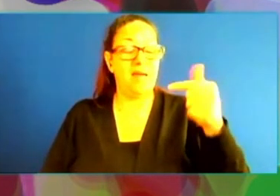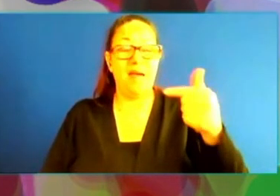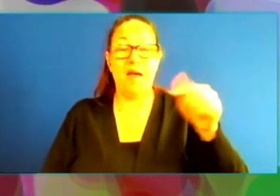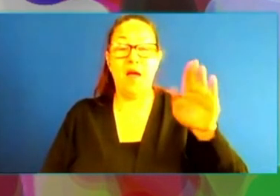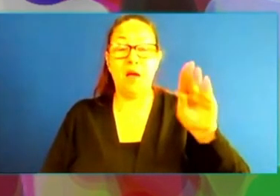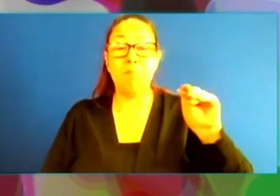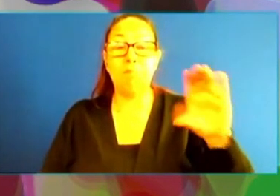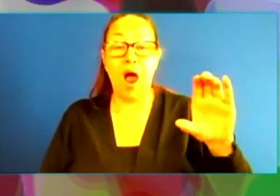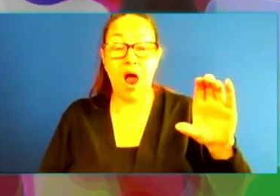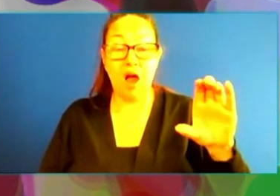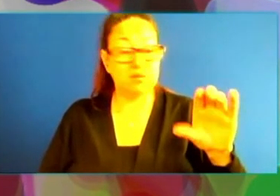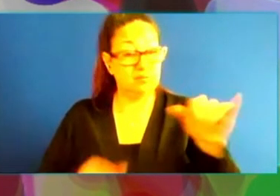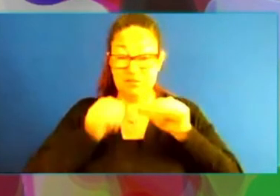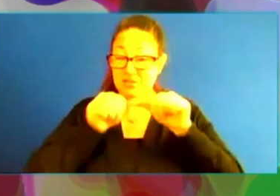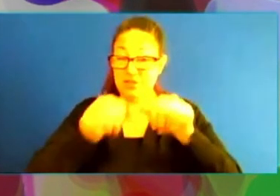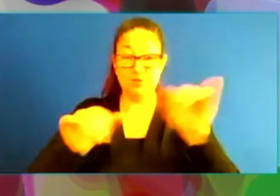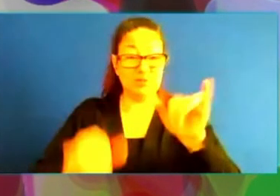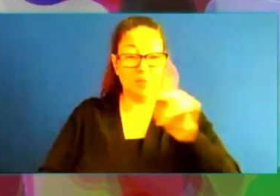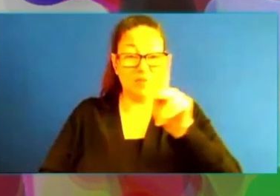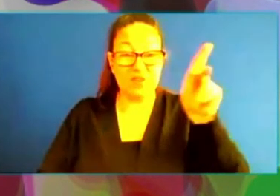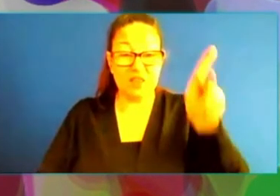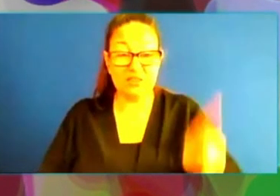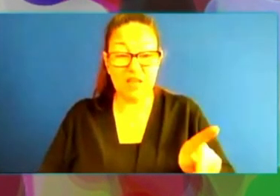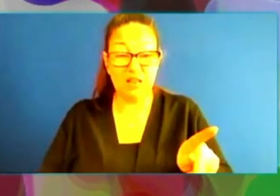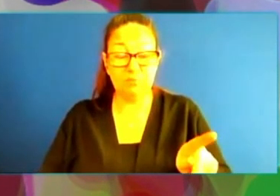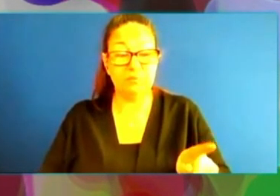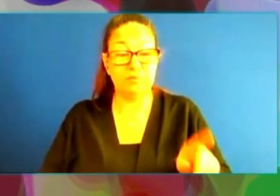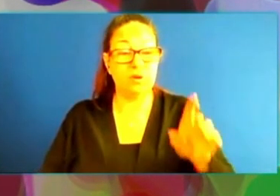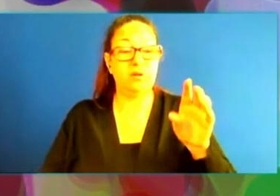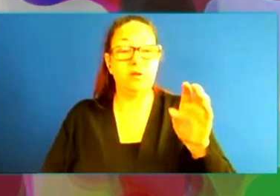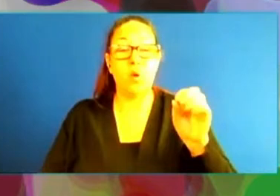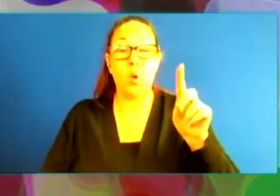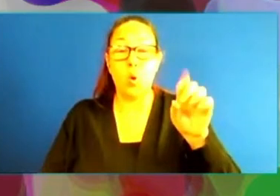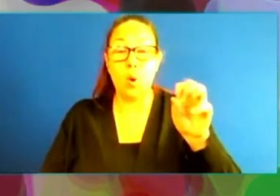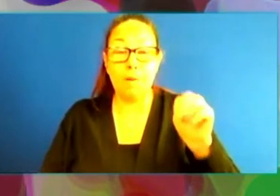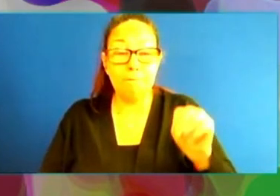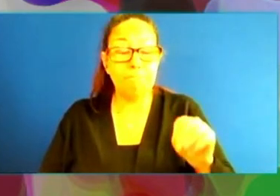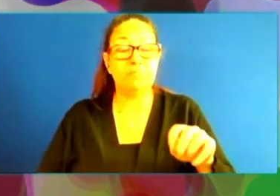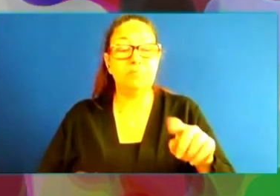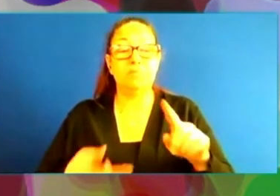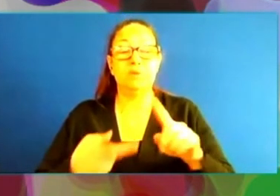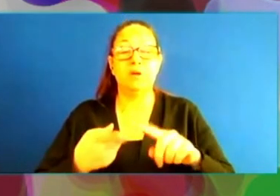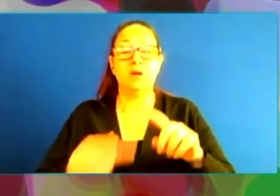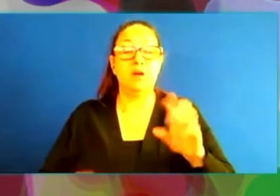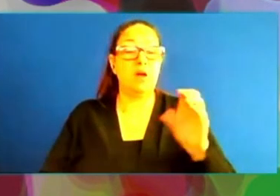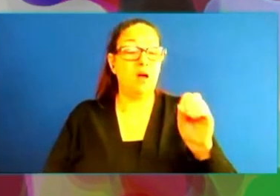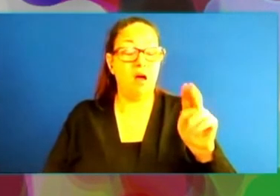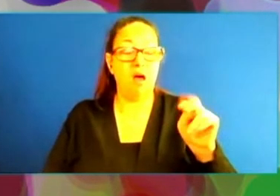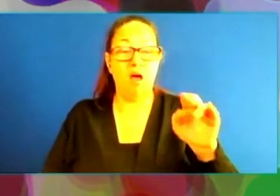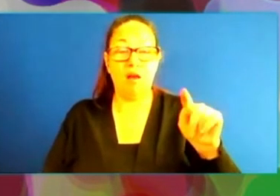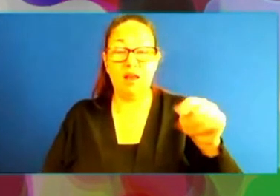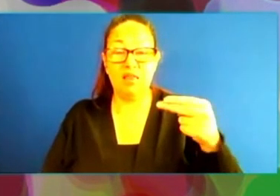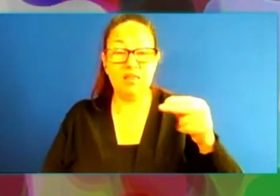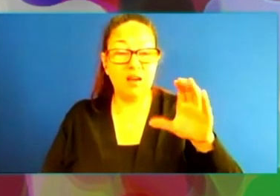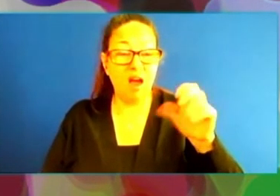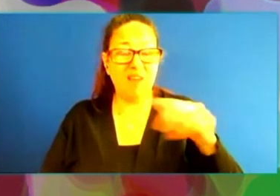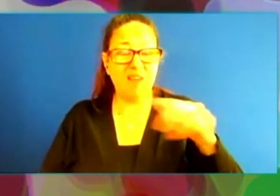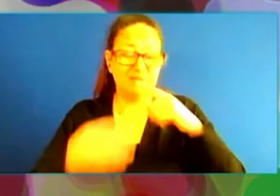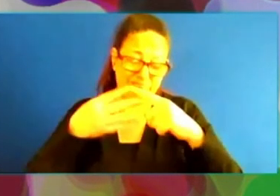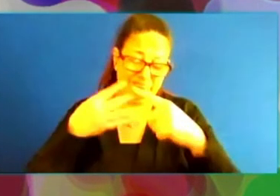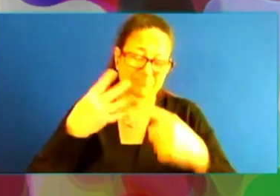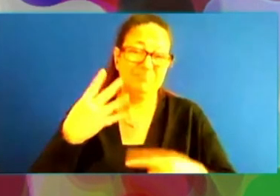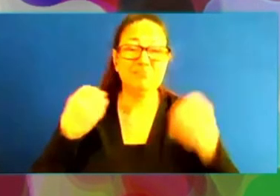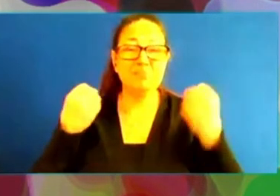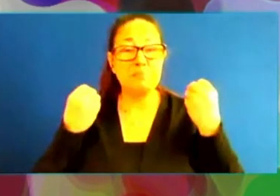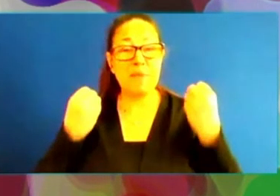right, in Philadelphia. Right, with Yumi Odom. This legacy builds on OnyxCon with Joseph Wheeler, et cetera. And so, you